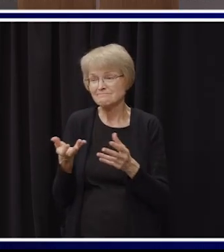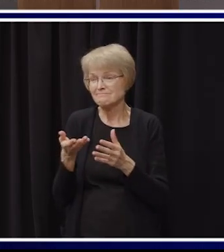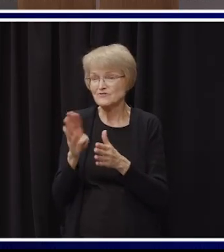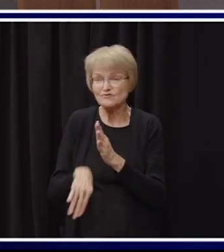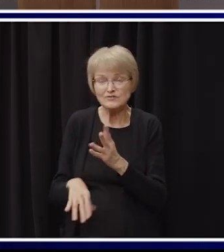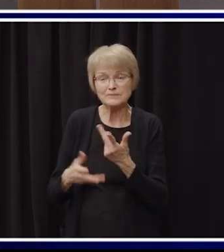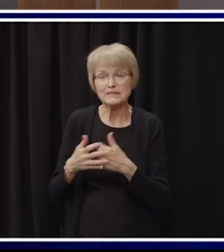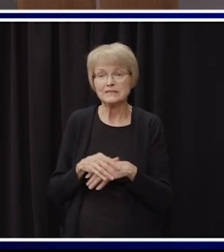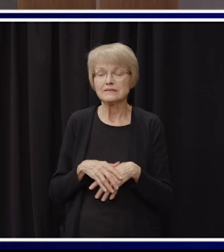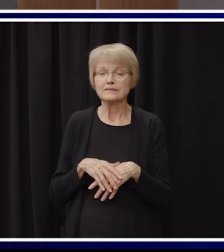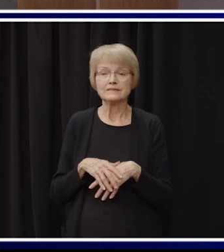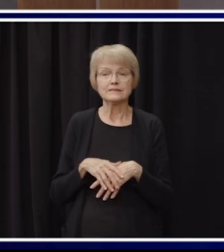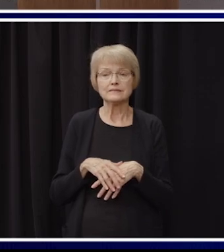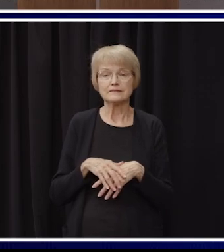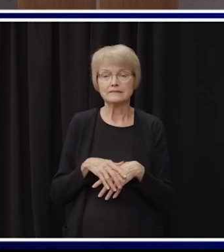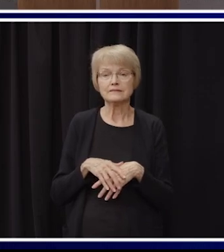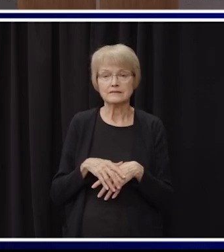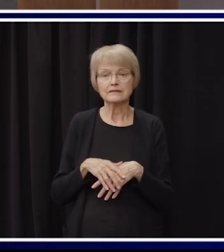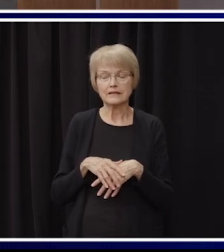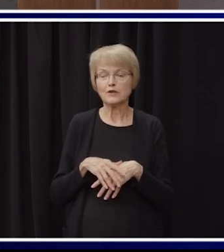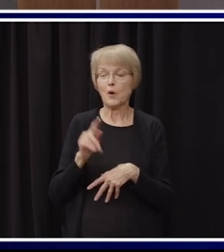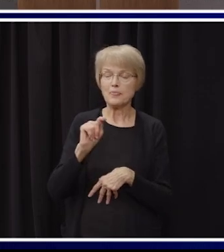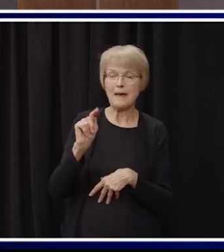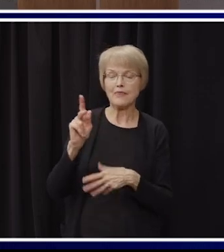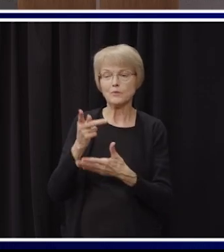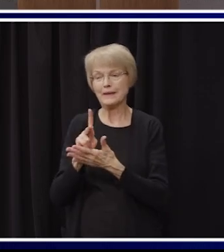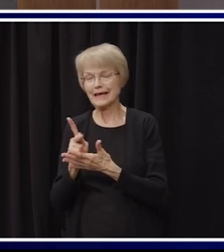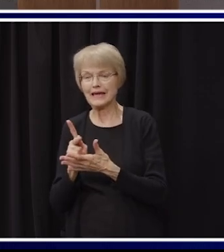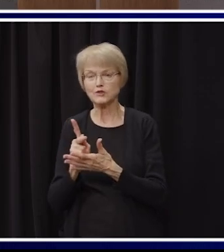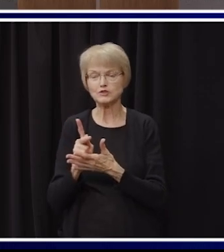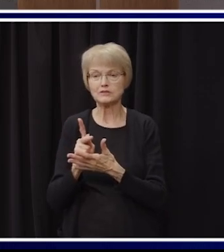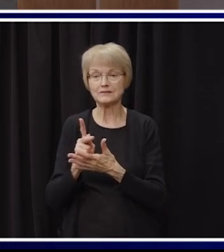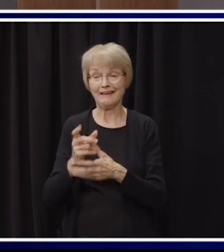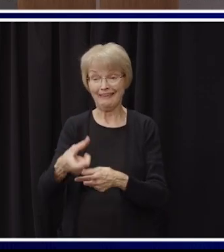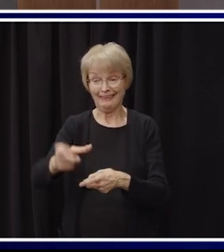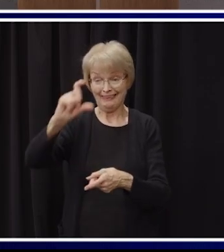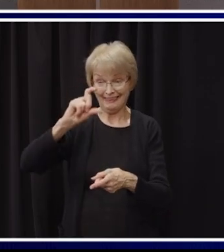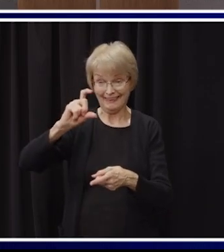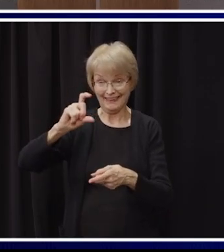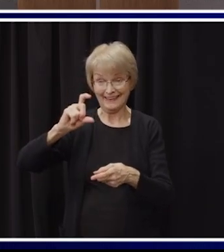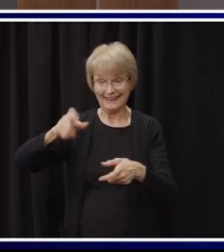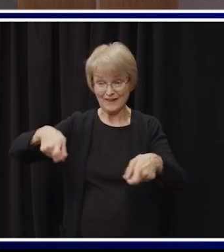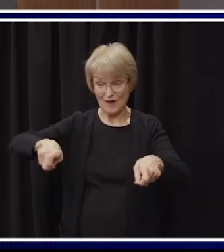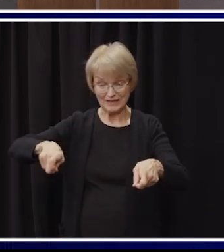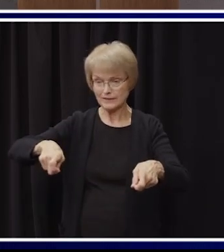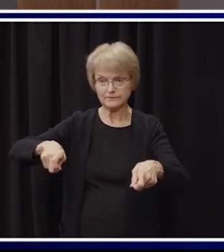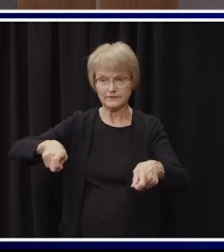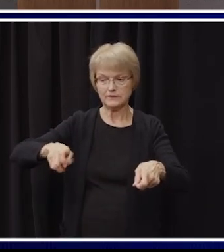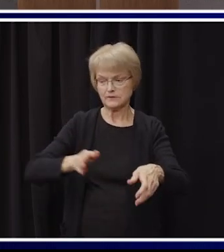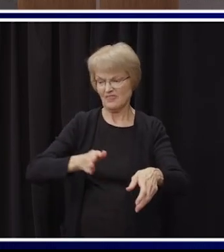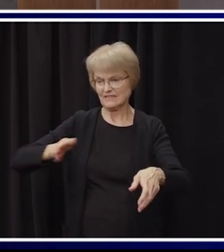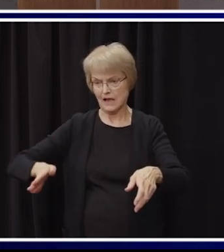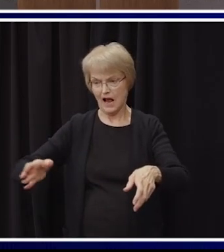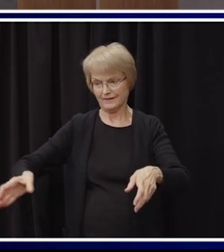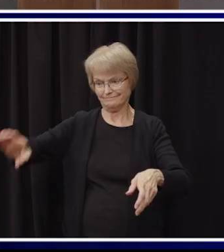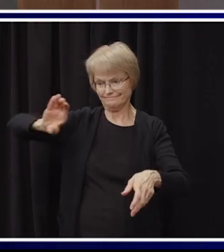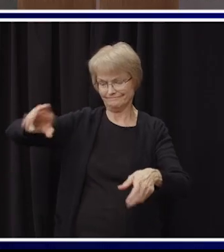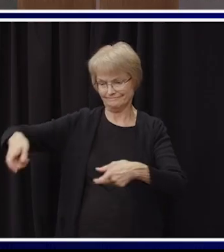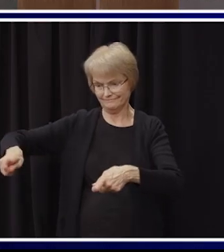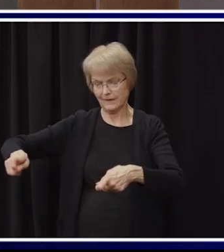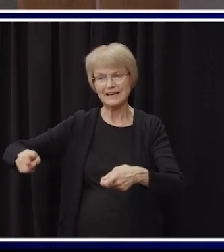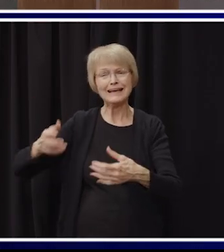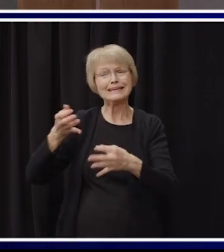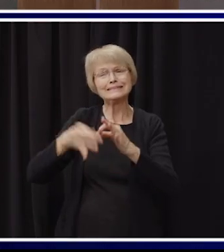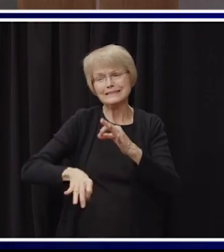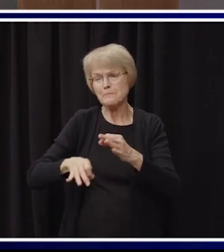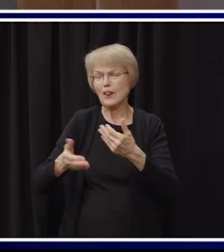door. Taking a faucet in the bathroom or the kitchen and putting it off to the side of the sink instead of behind the sink. It's a simple move. It's much easier